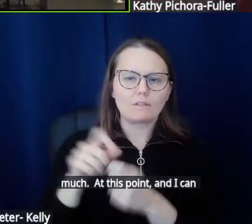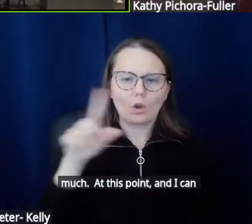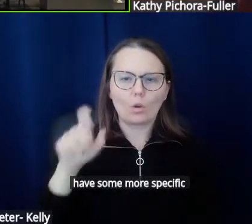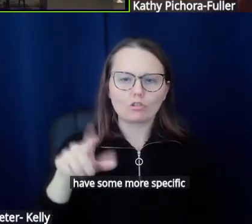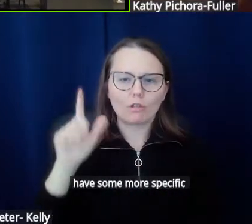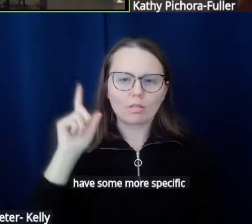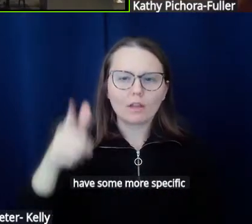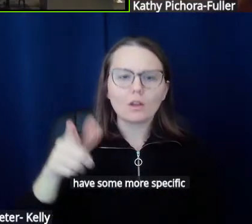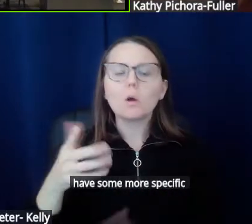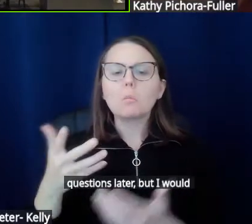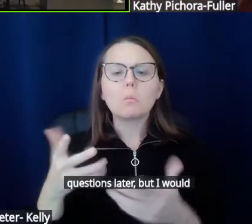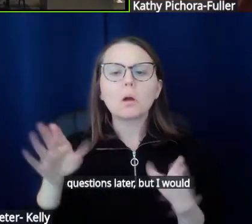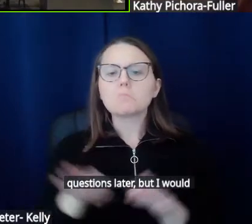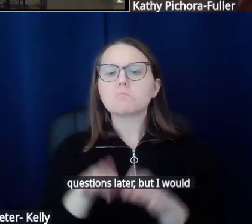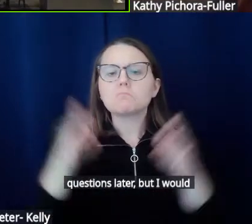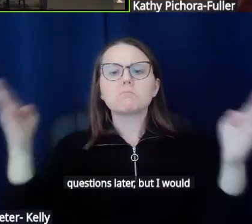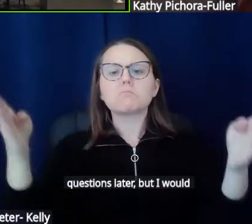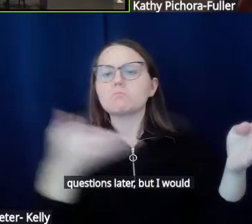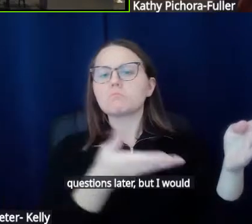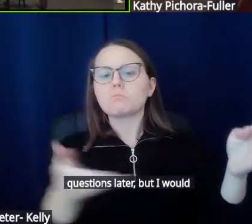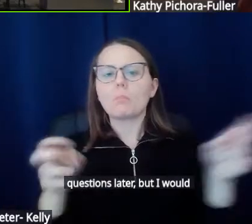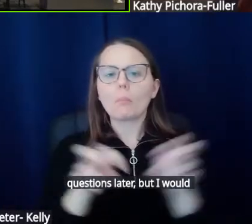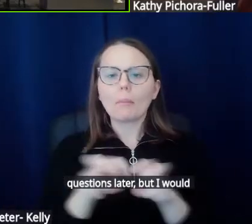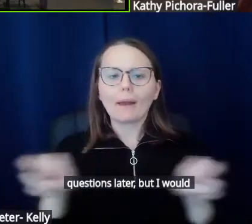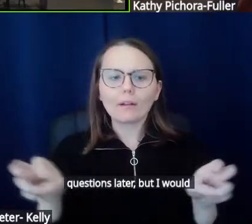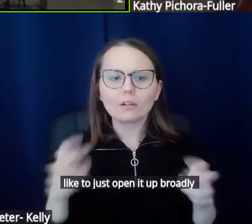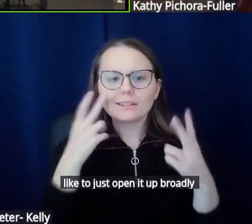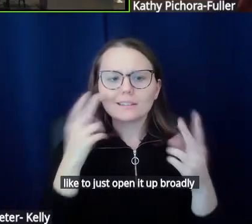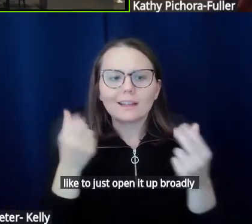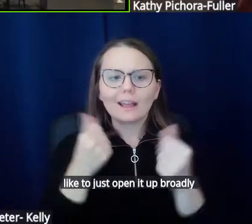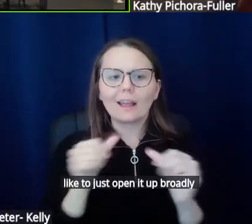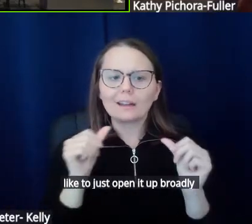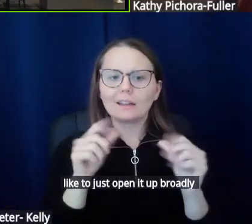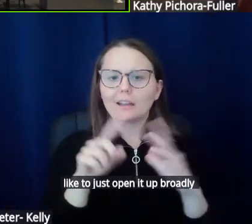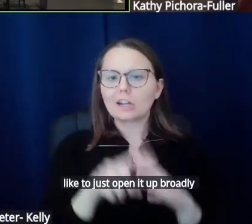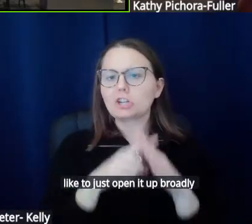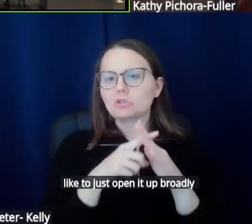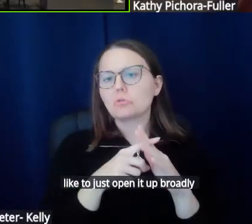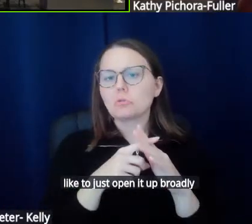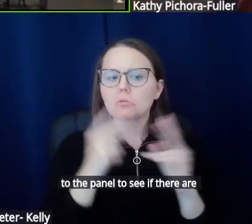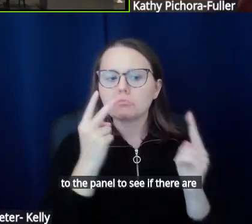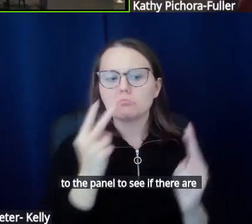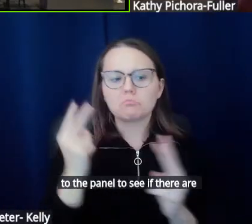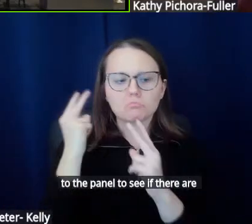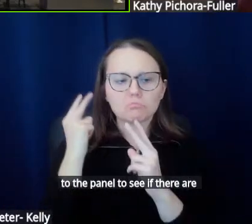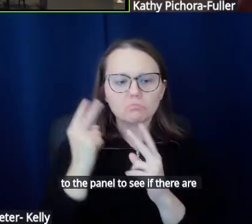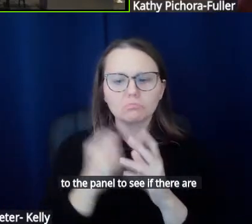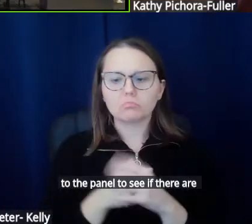just open it up broadly to the panel to see if there are any initial reflections.